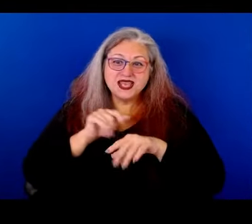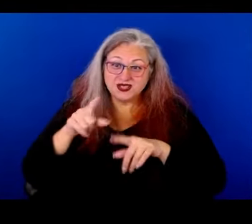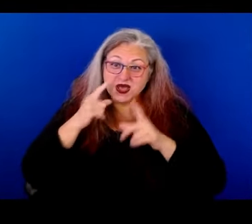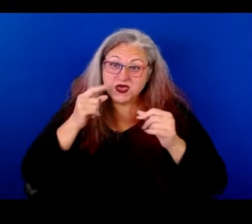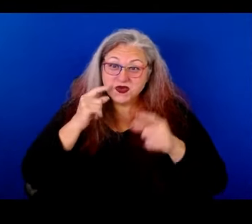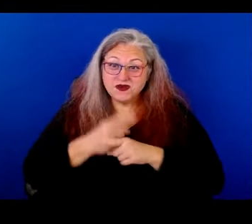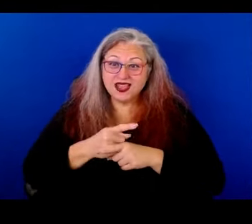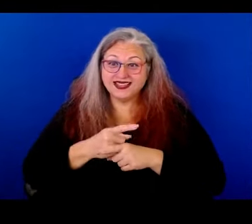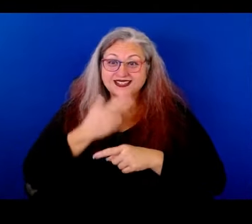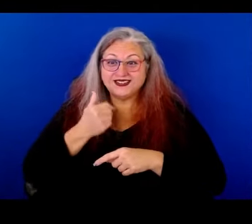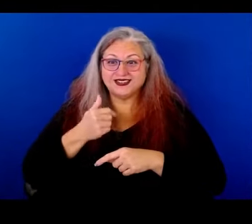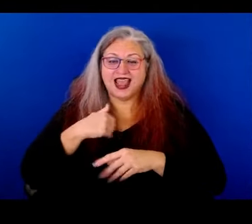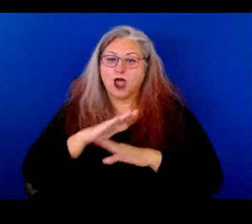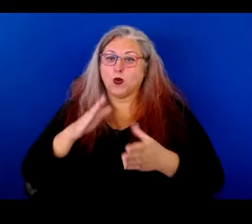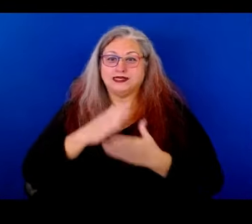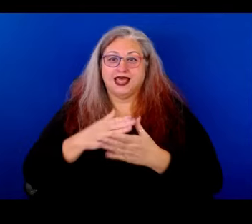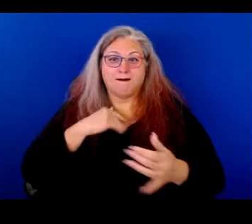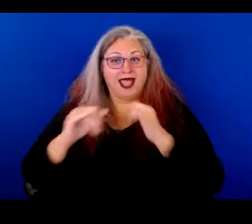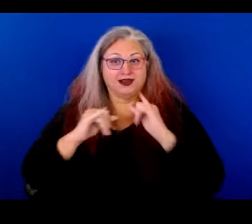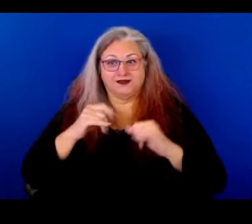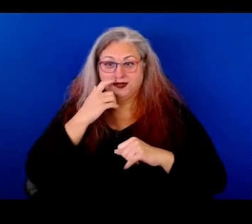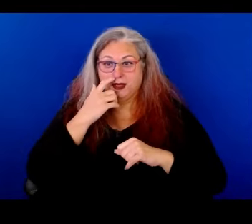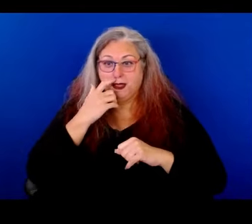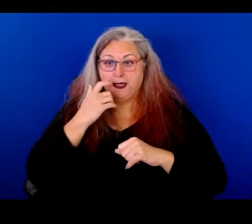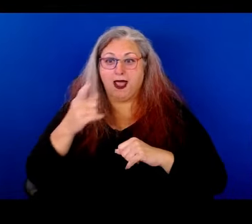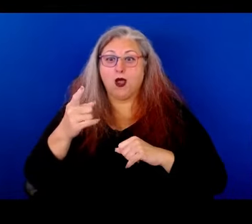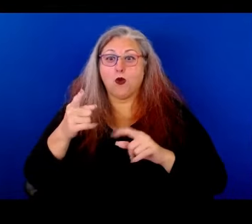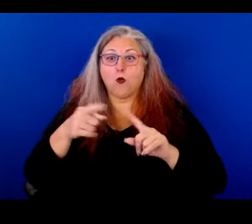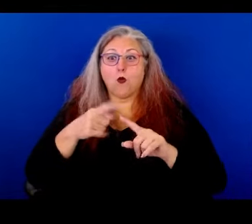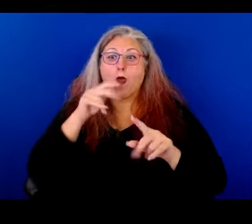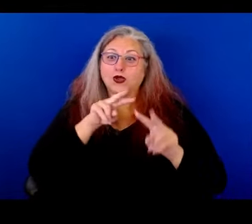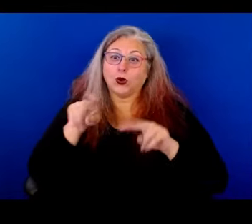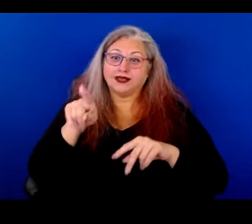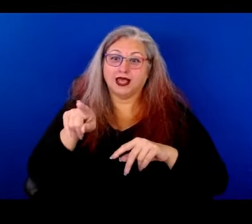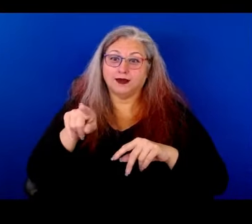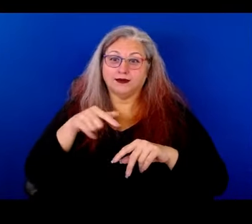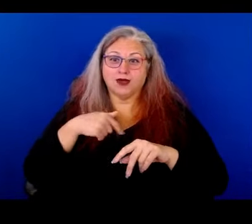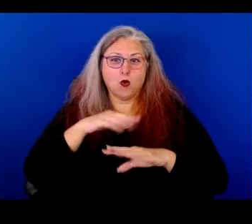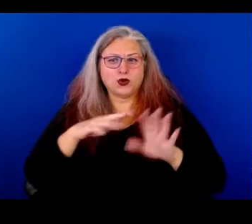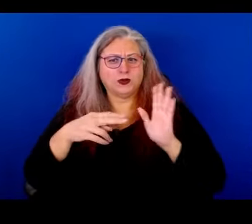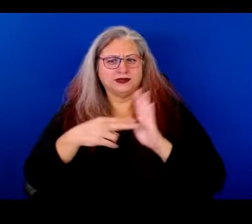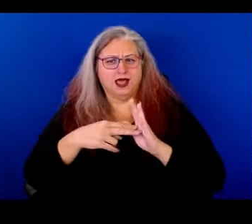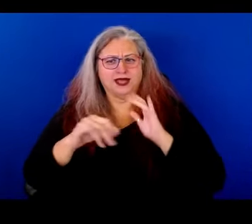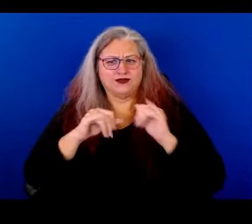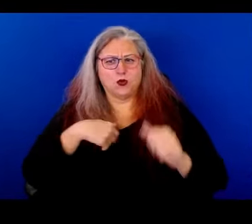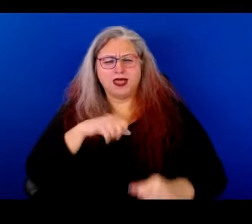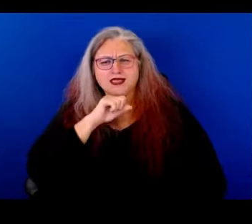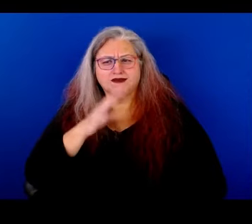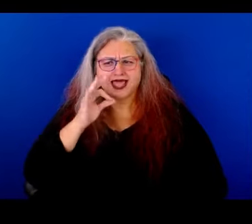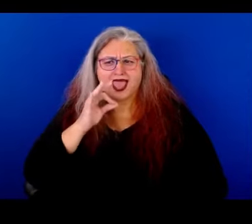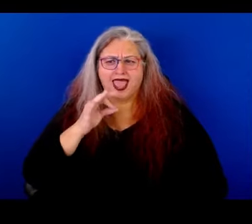And then you, I'm not going to stop the interview. And why are you not looking at them? We don't stop interviews when